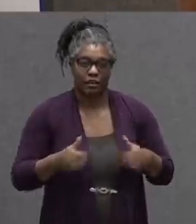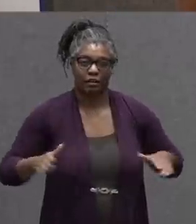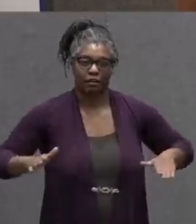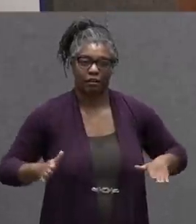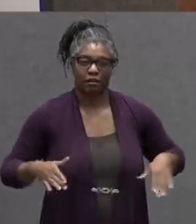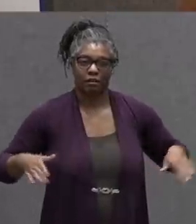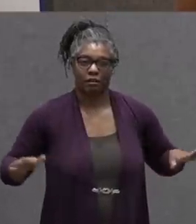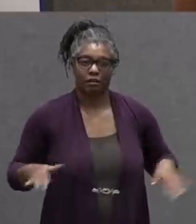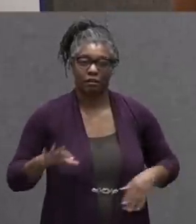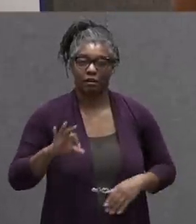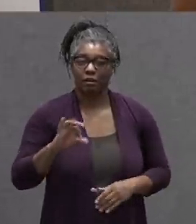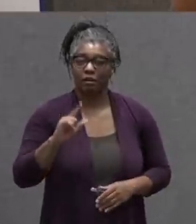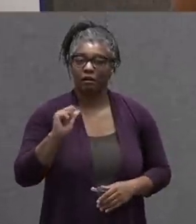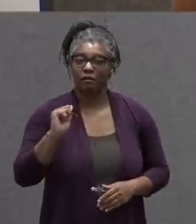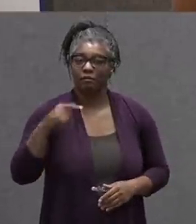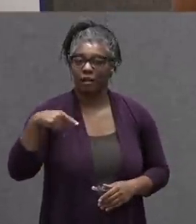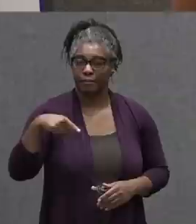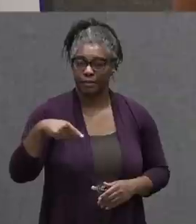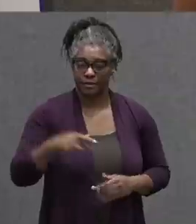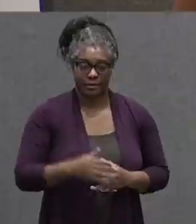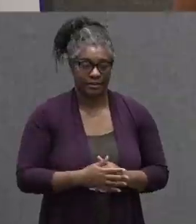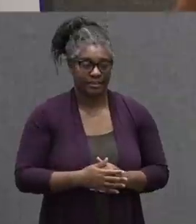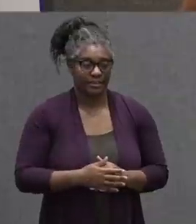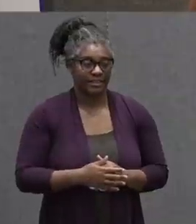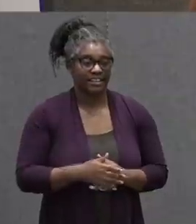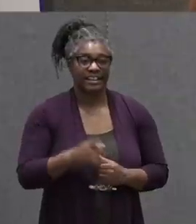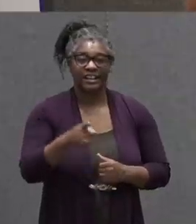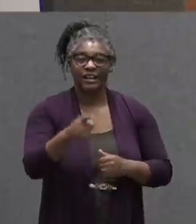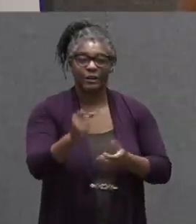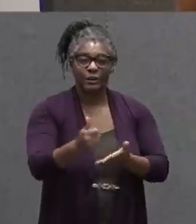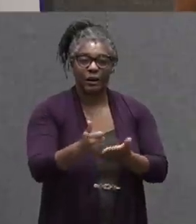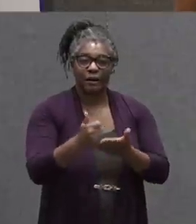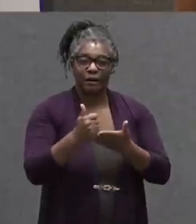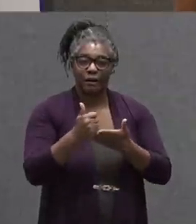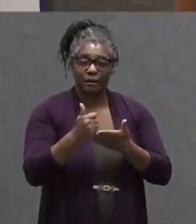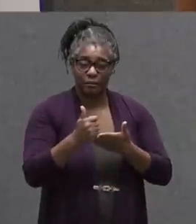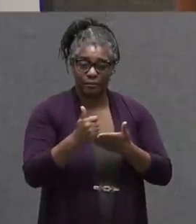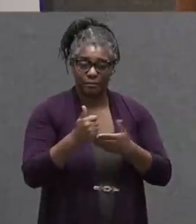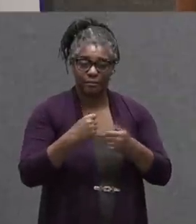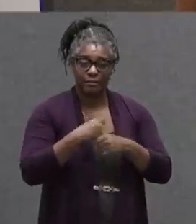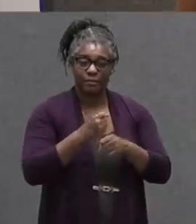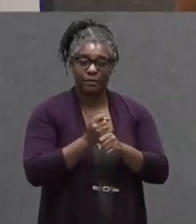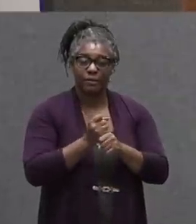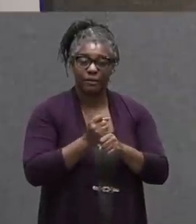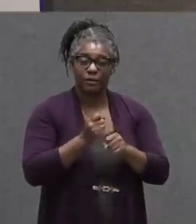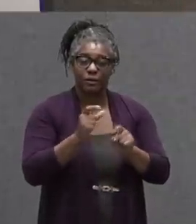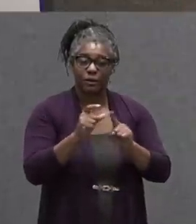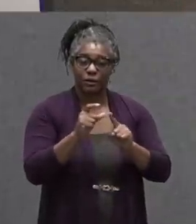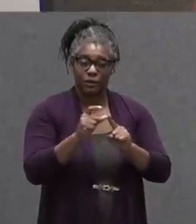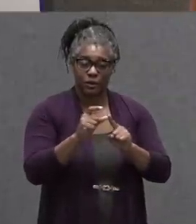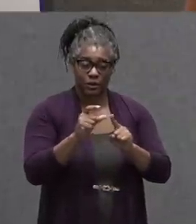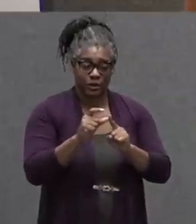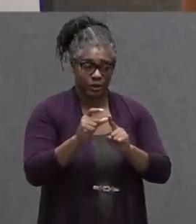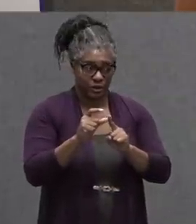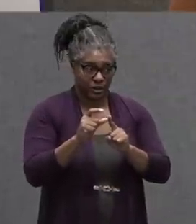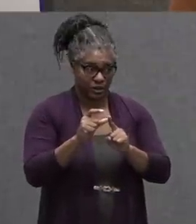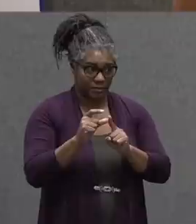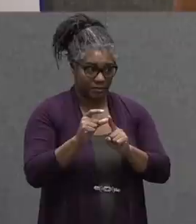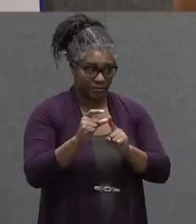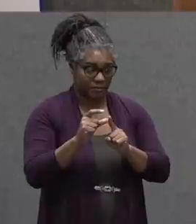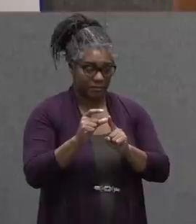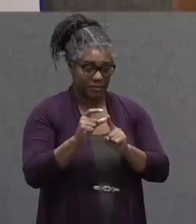arms. You can help me build this one, okay? Think about how I'm going to spell this word, and you can check your answer with